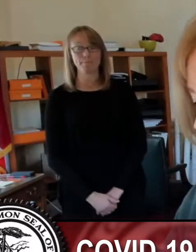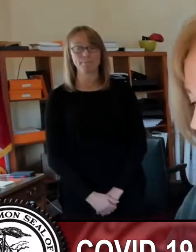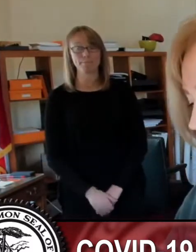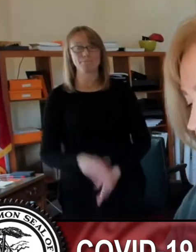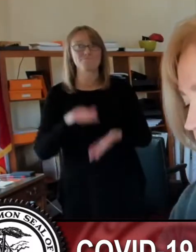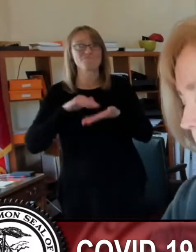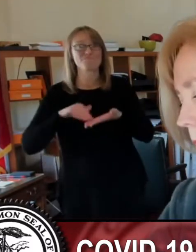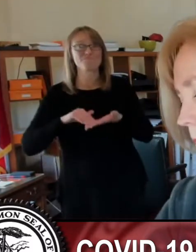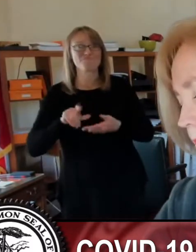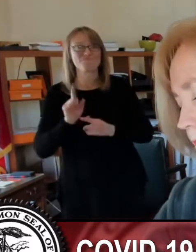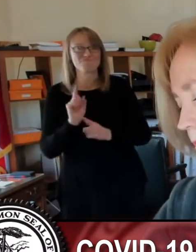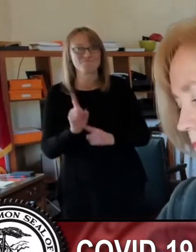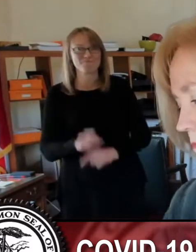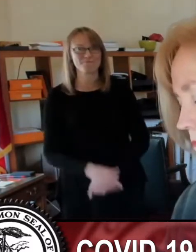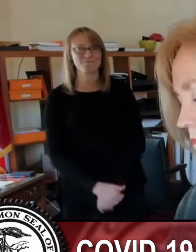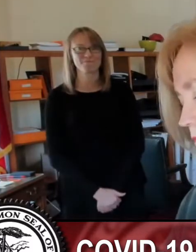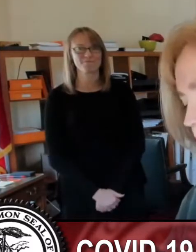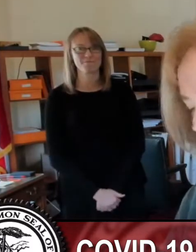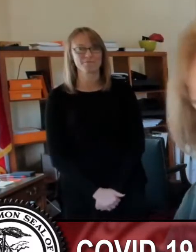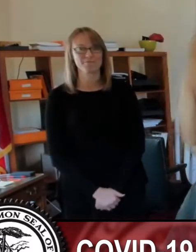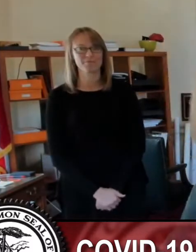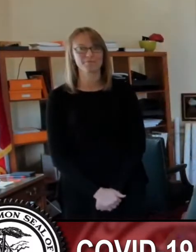pardon me, 1 minute.